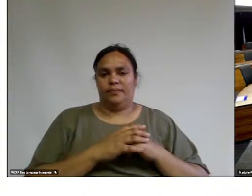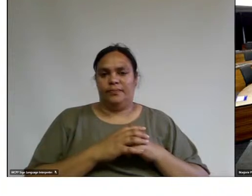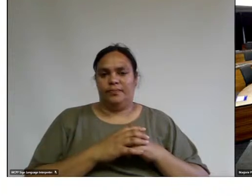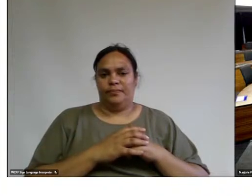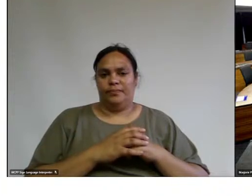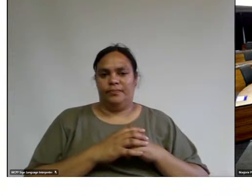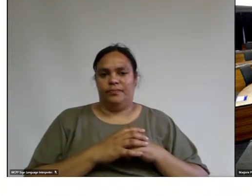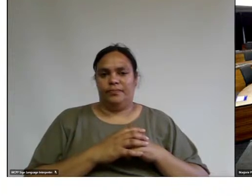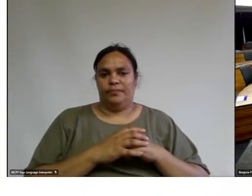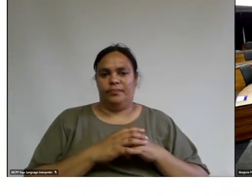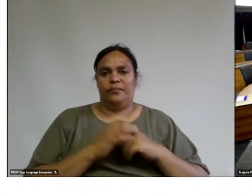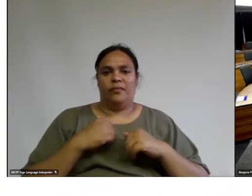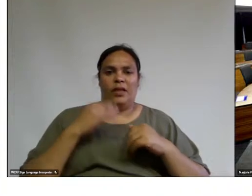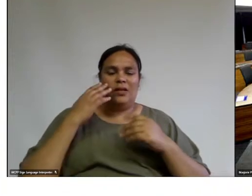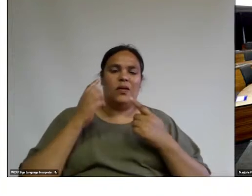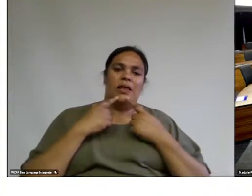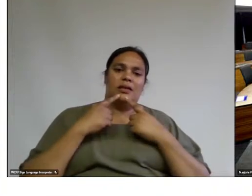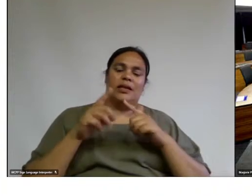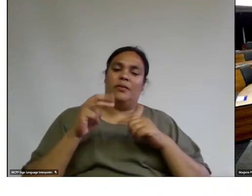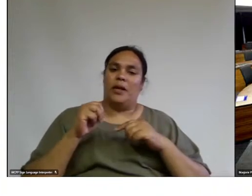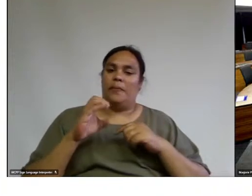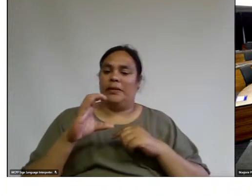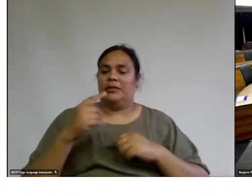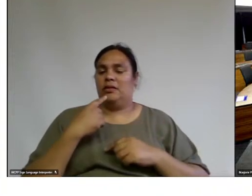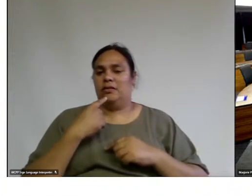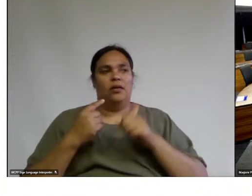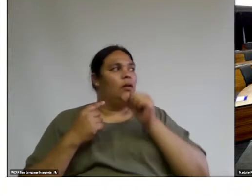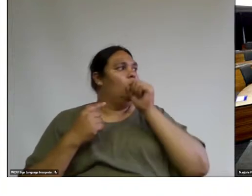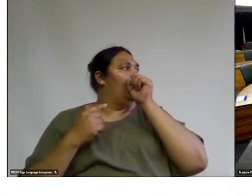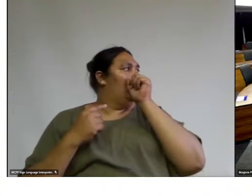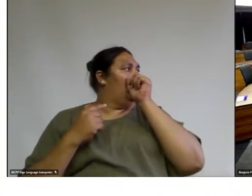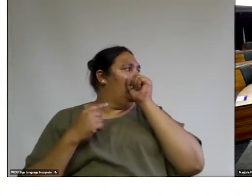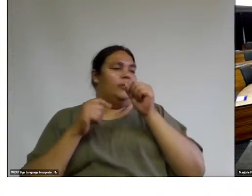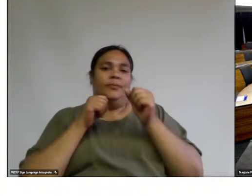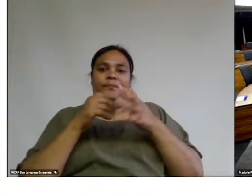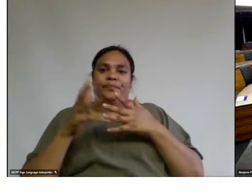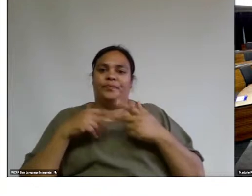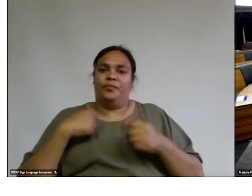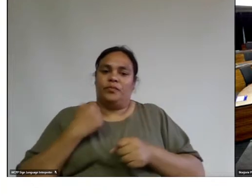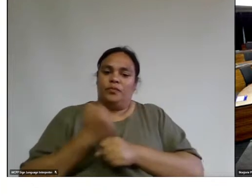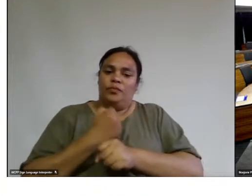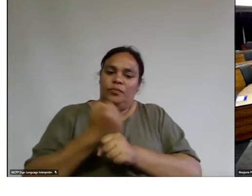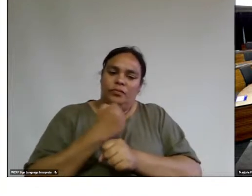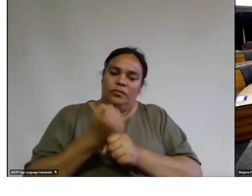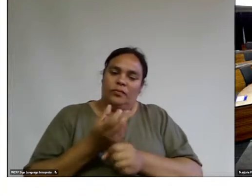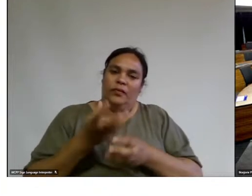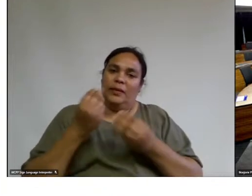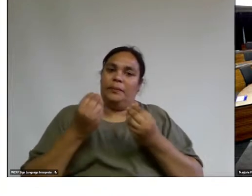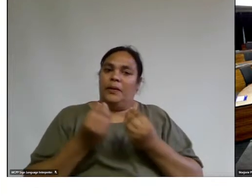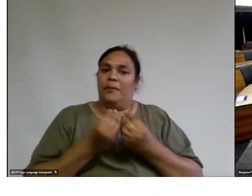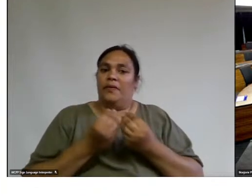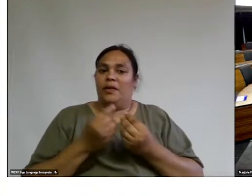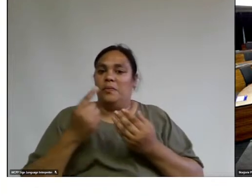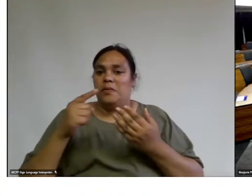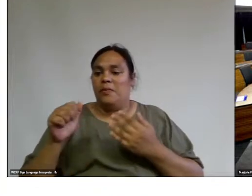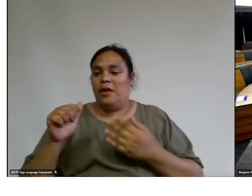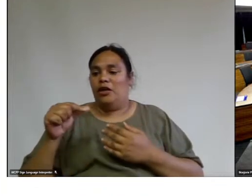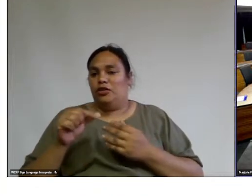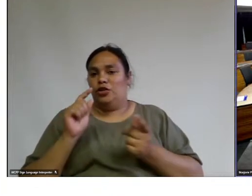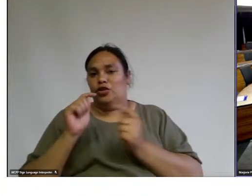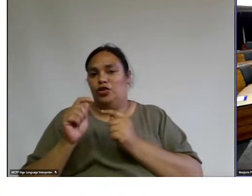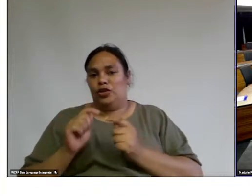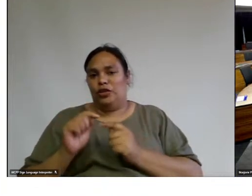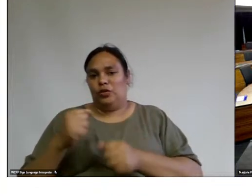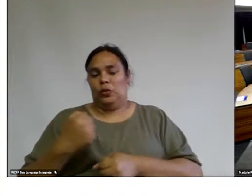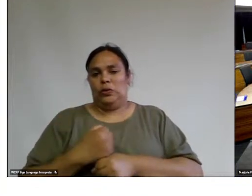I know that the statement that the MEC made saying that no matter how hard we work to get things right, the AG changes